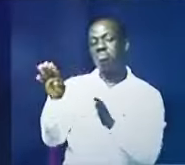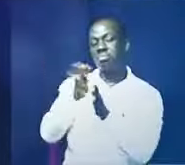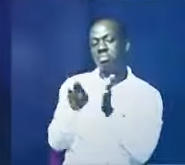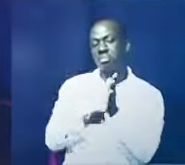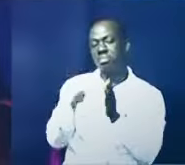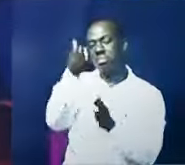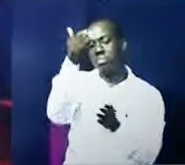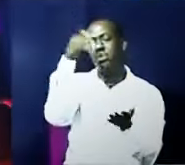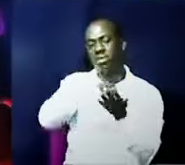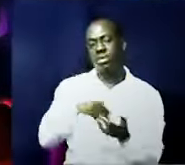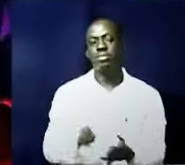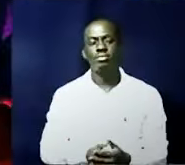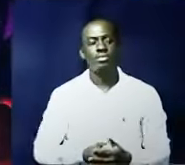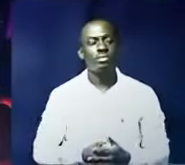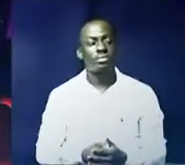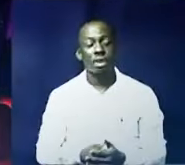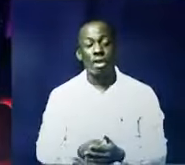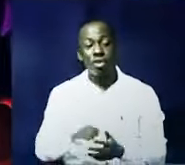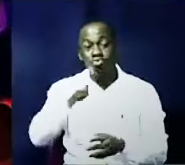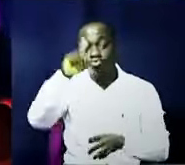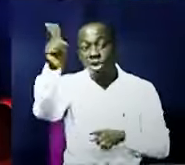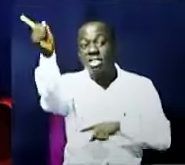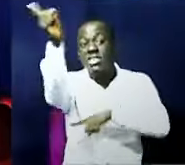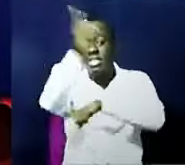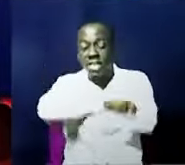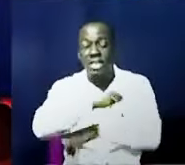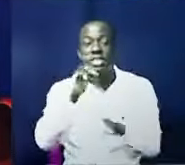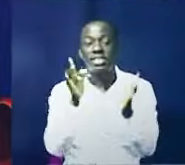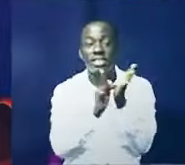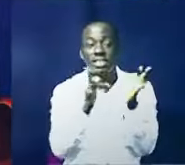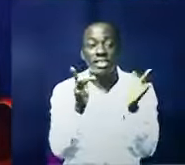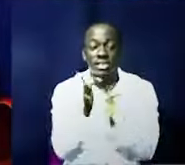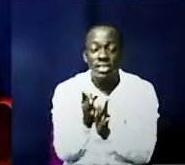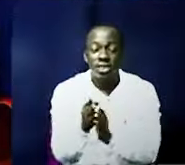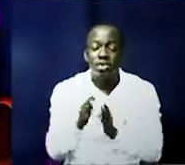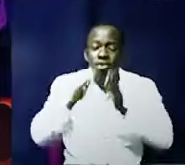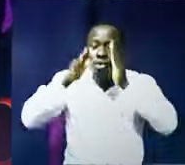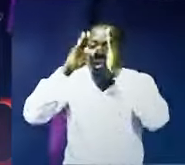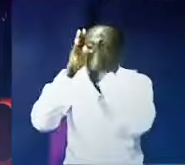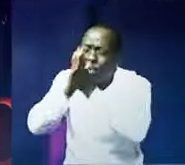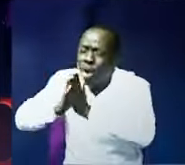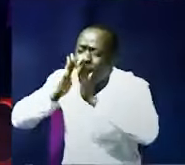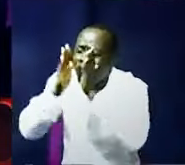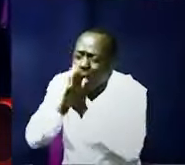It says, one day Jesus was